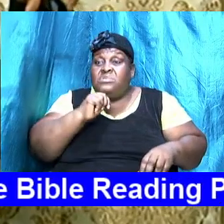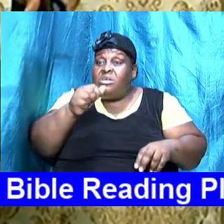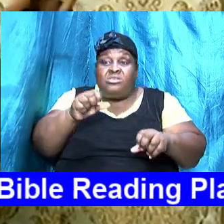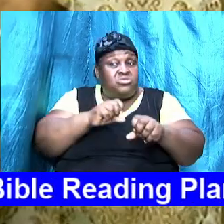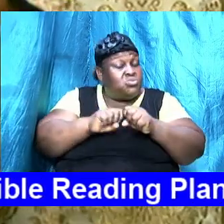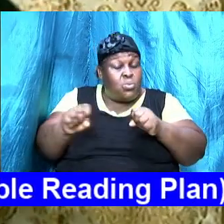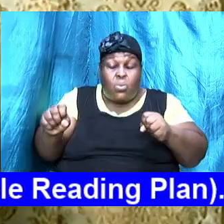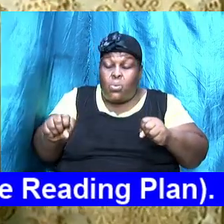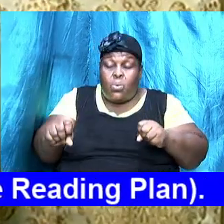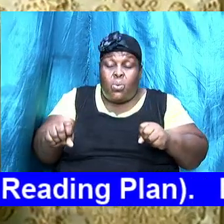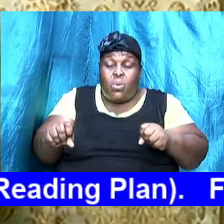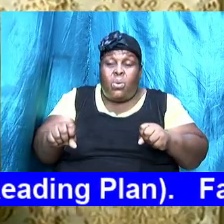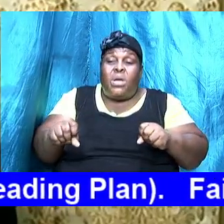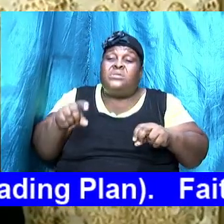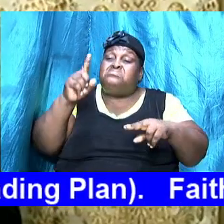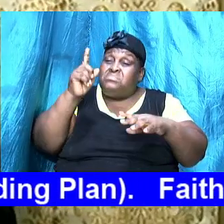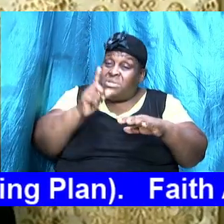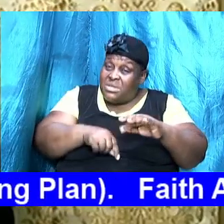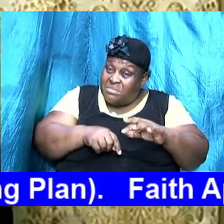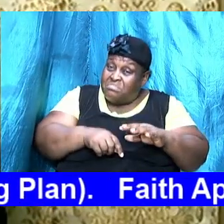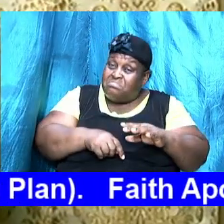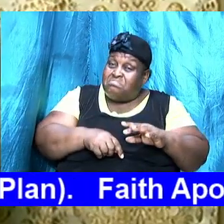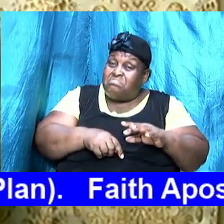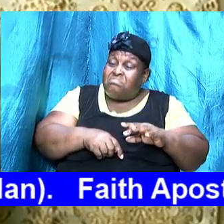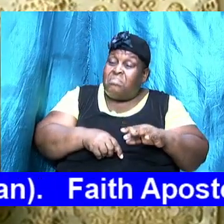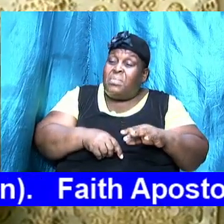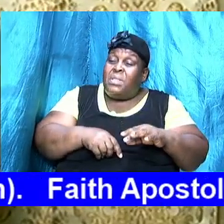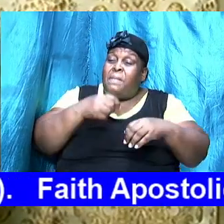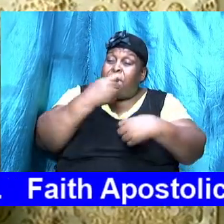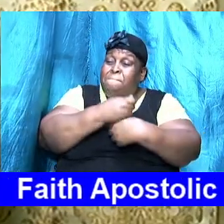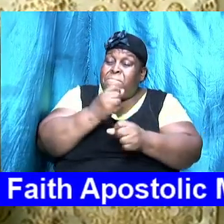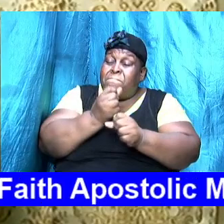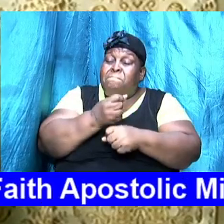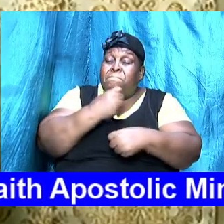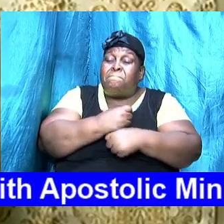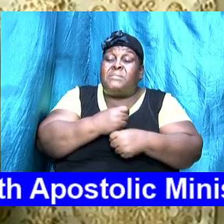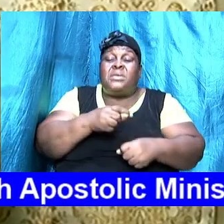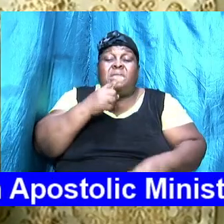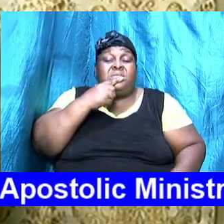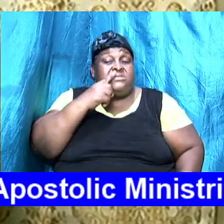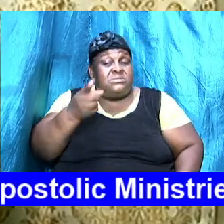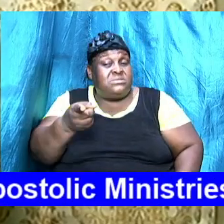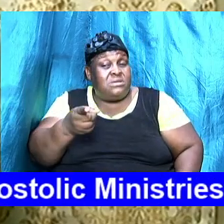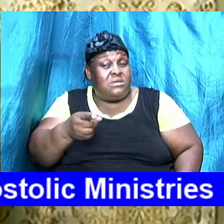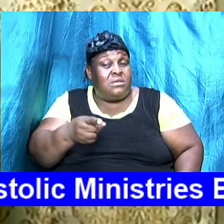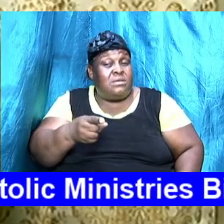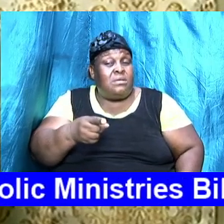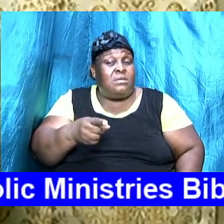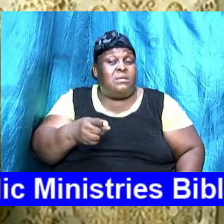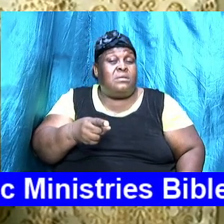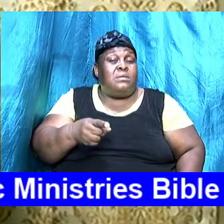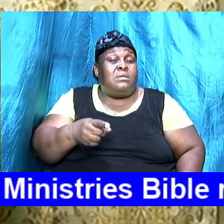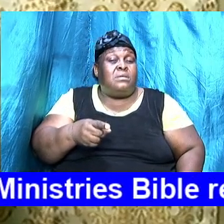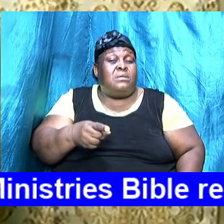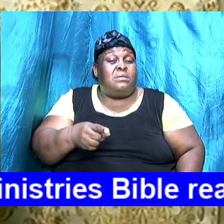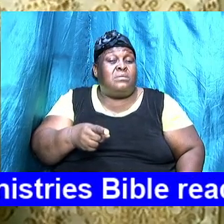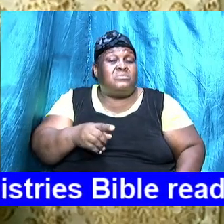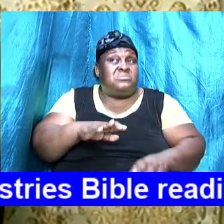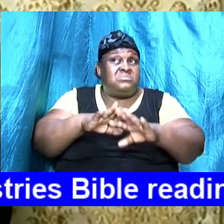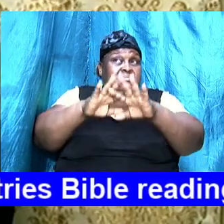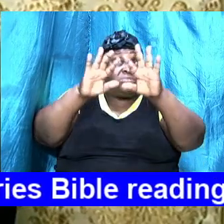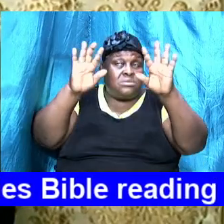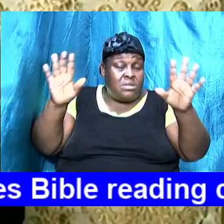to the beginning. And then he made his point. And his point was abundantly